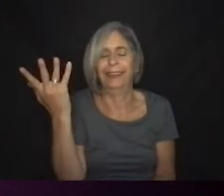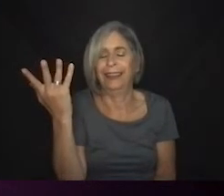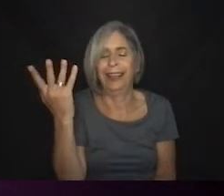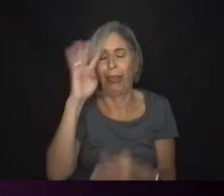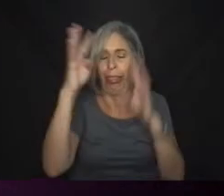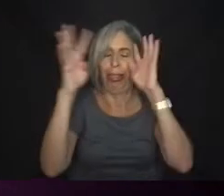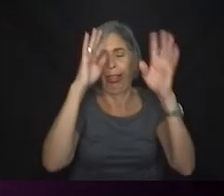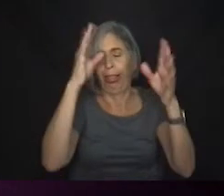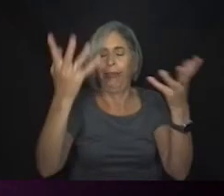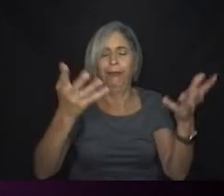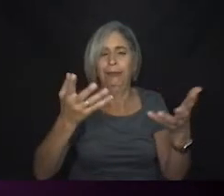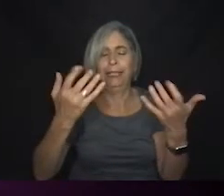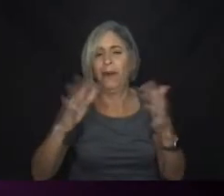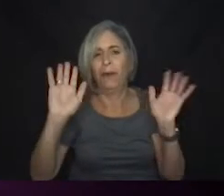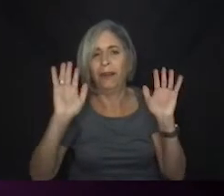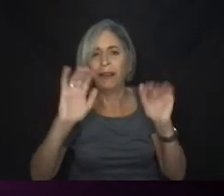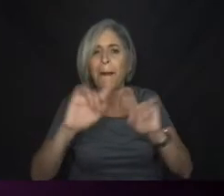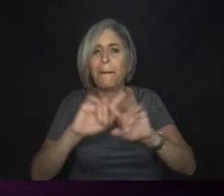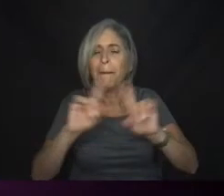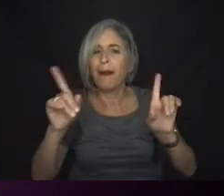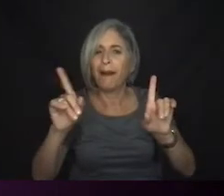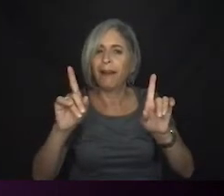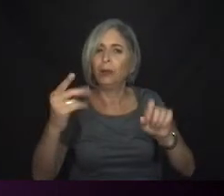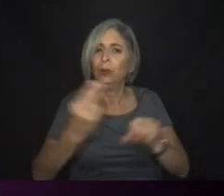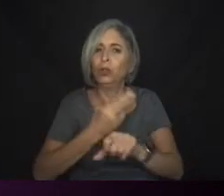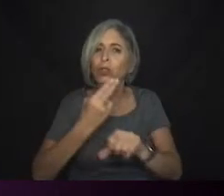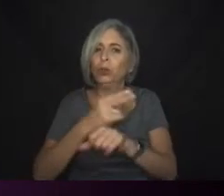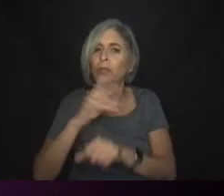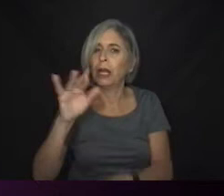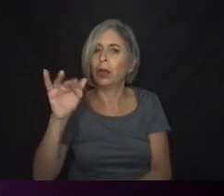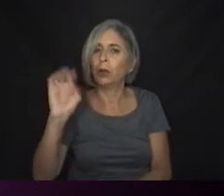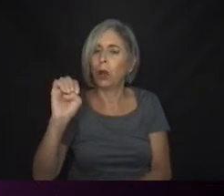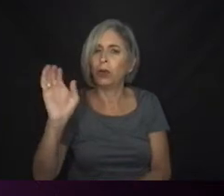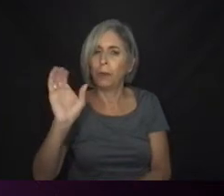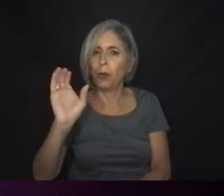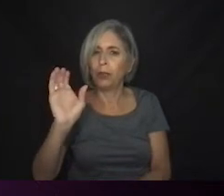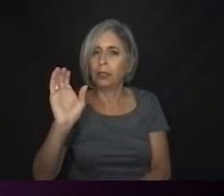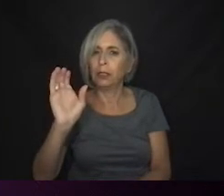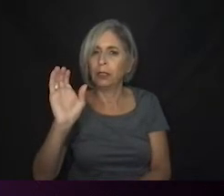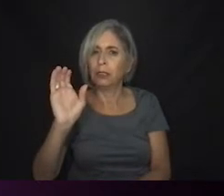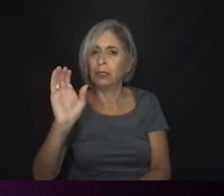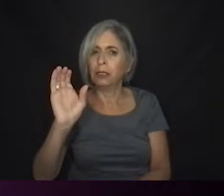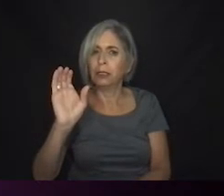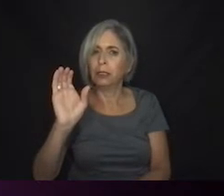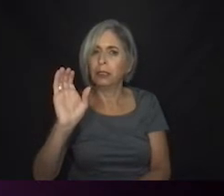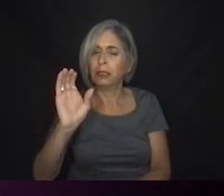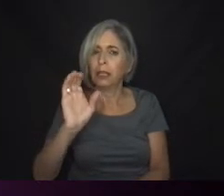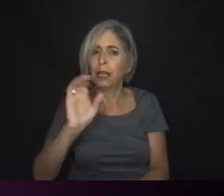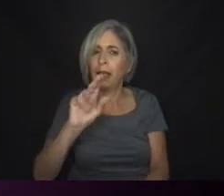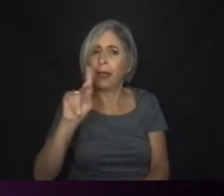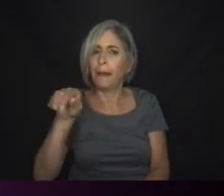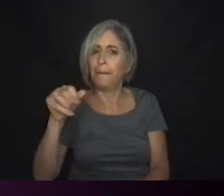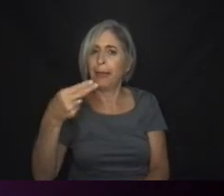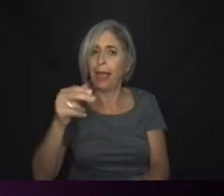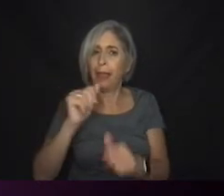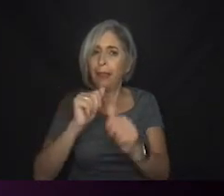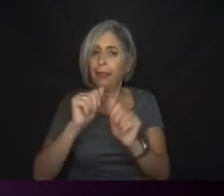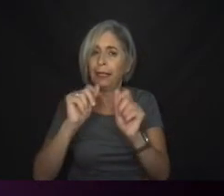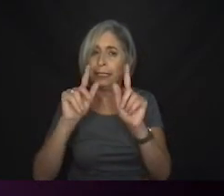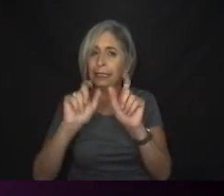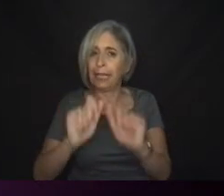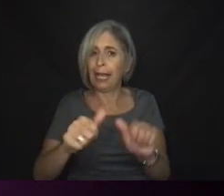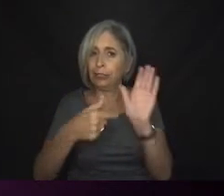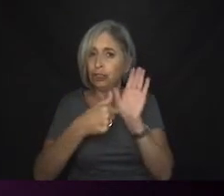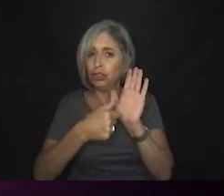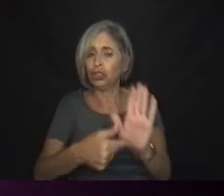just making this up as I go. And so now we'll use our route component. So we'll say at path test, show, I don't know, lorem ipsum, like this